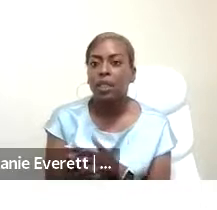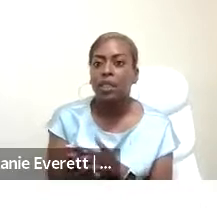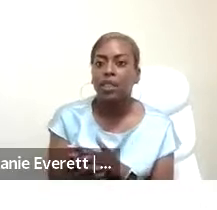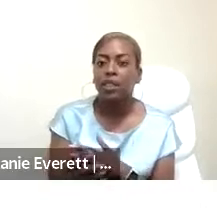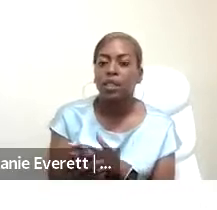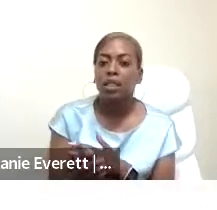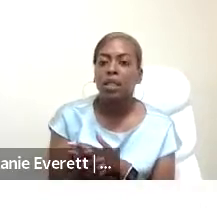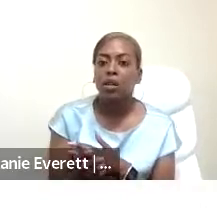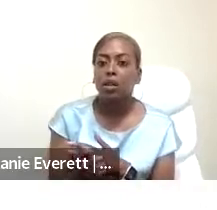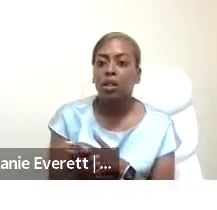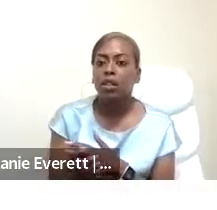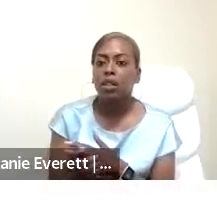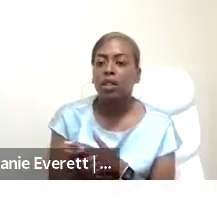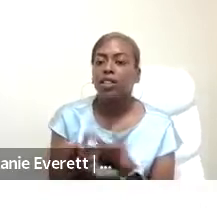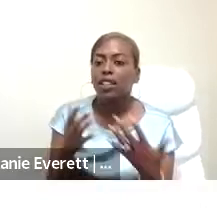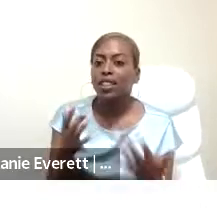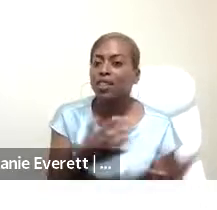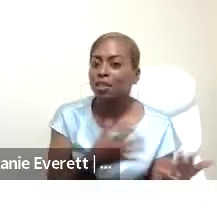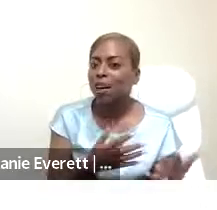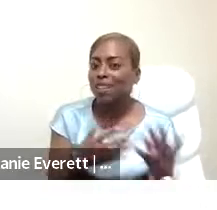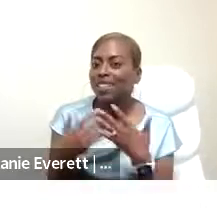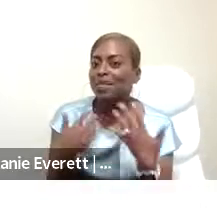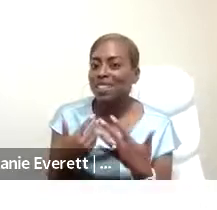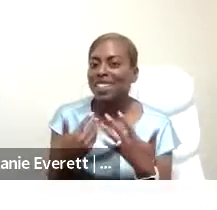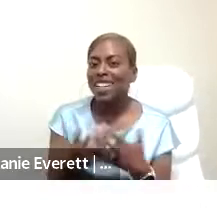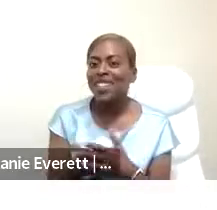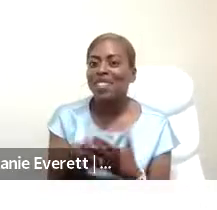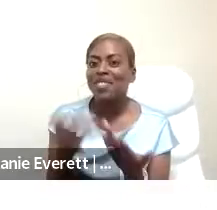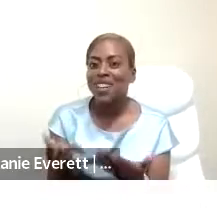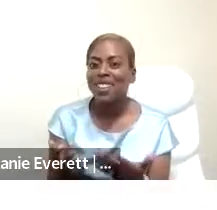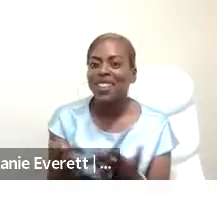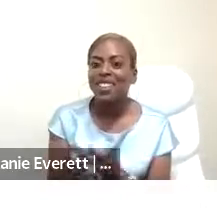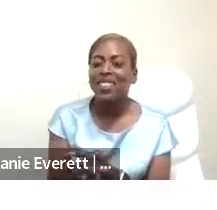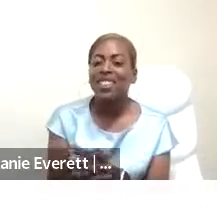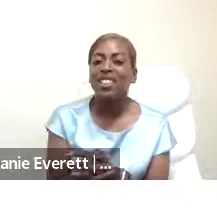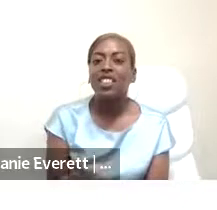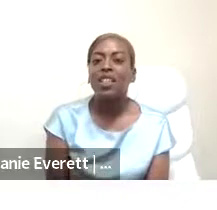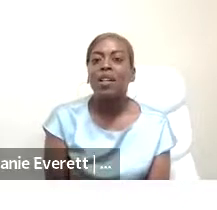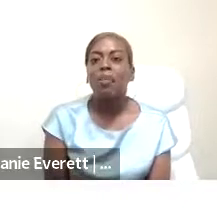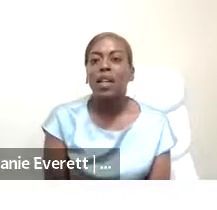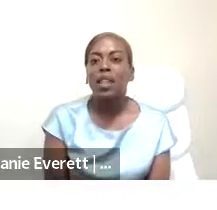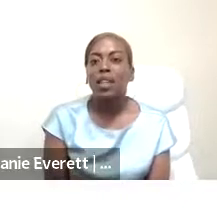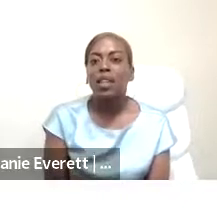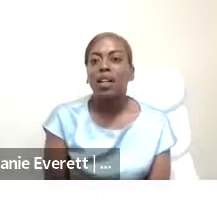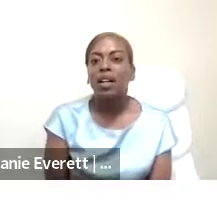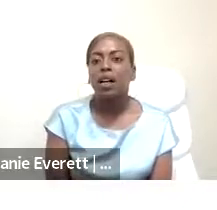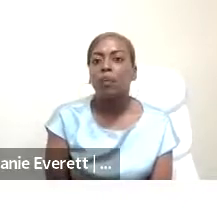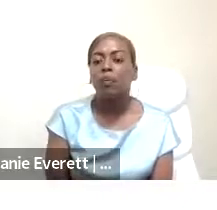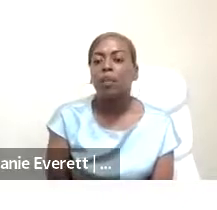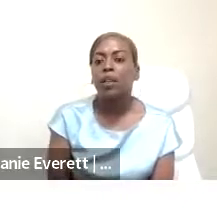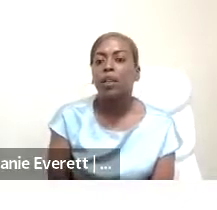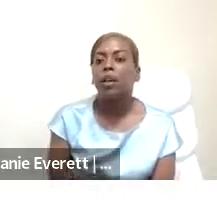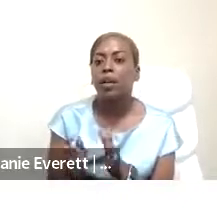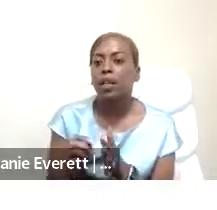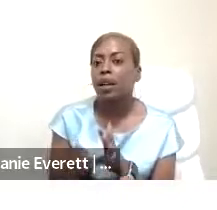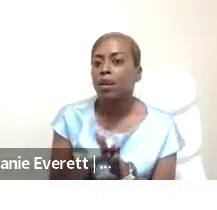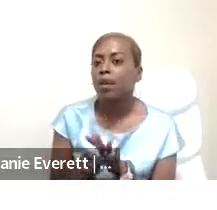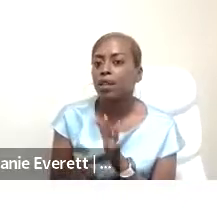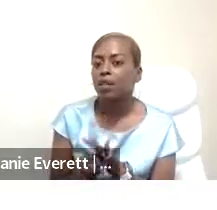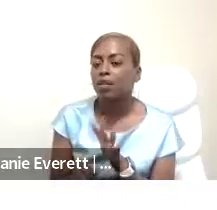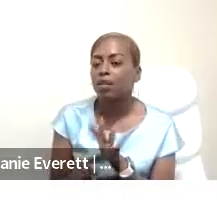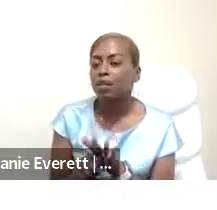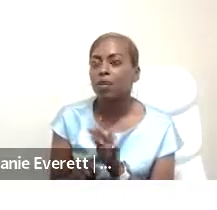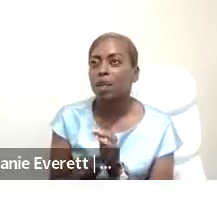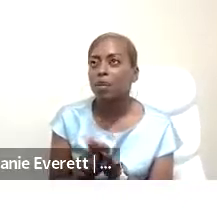this, because in order, Josh loves policy as much as I do. We've had this conversation, but I think, you know, I'm going to come